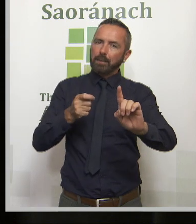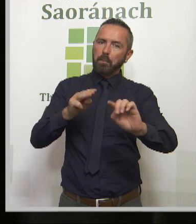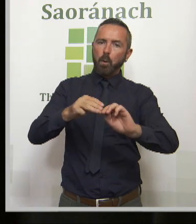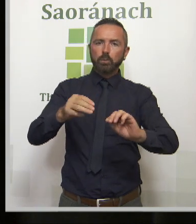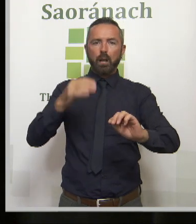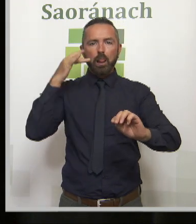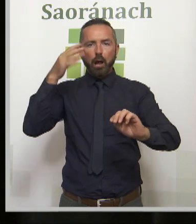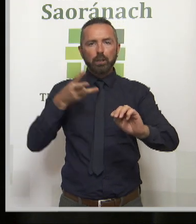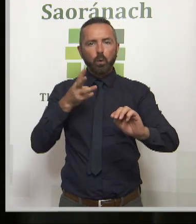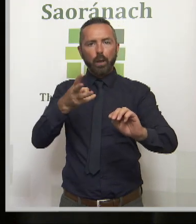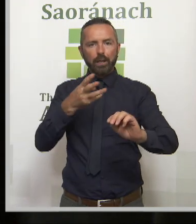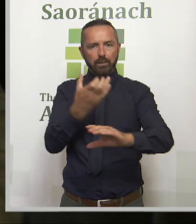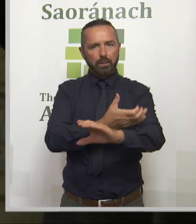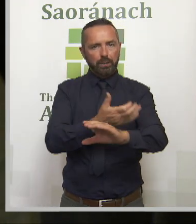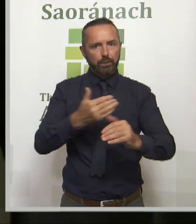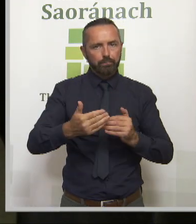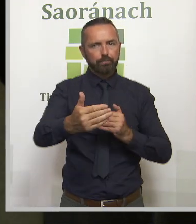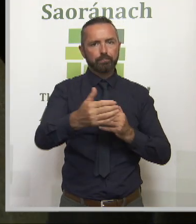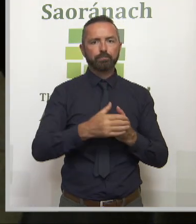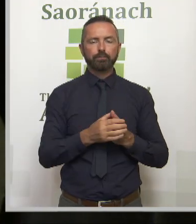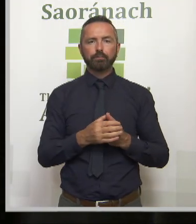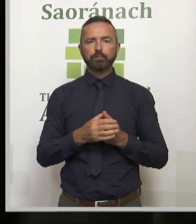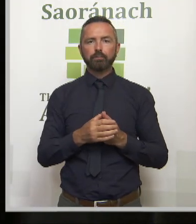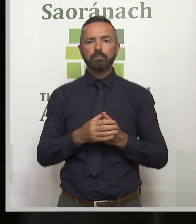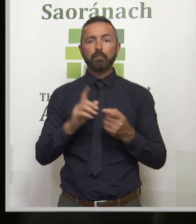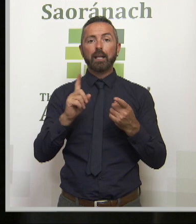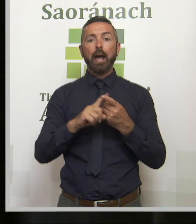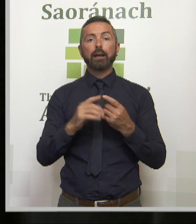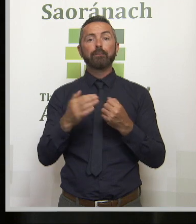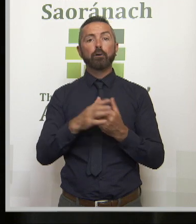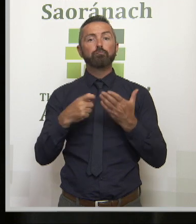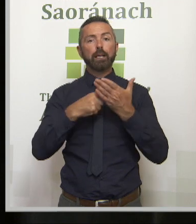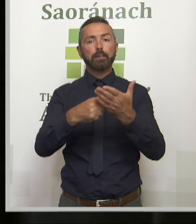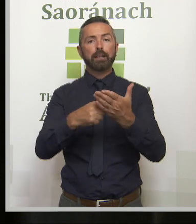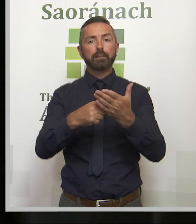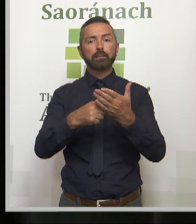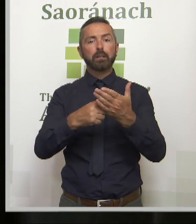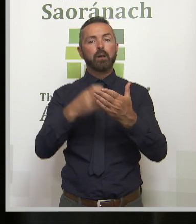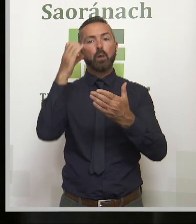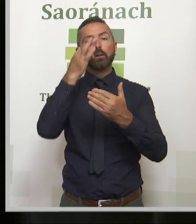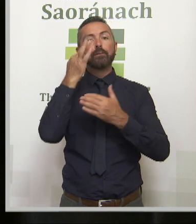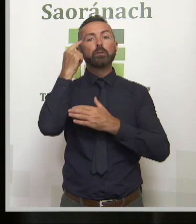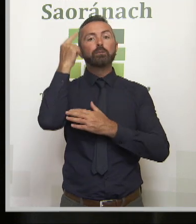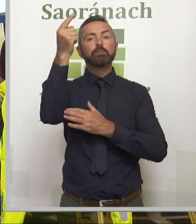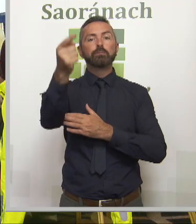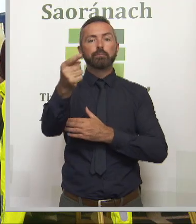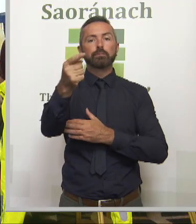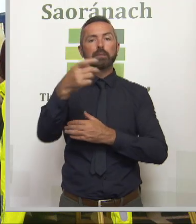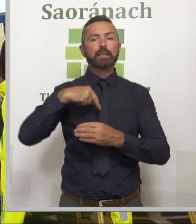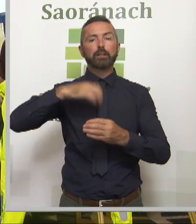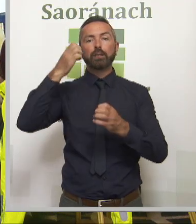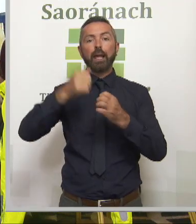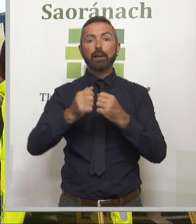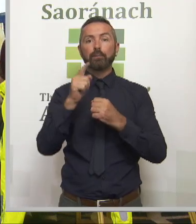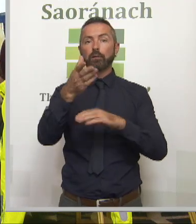proceed. And finally, just in terms of recommendations, looking ahead a little bit, that will be towards the end of the